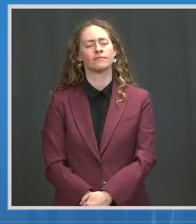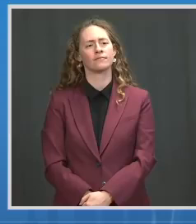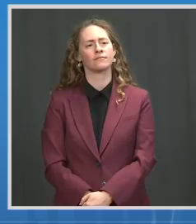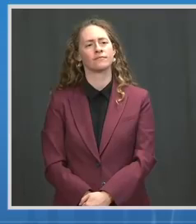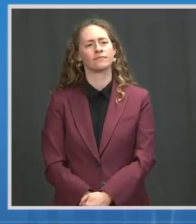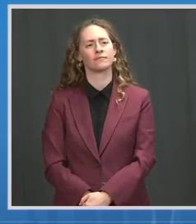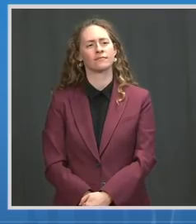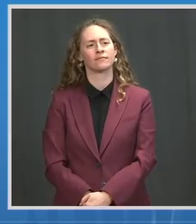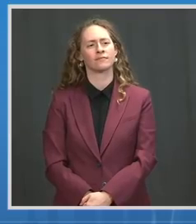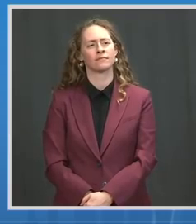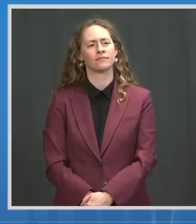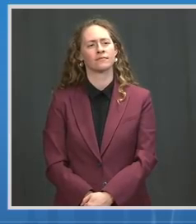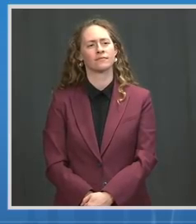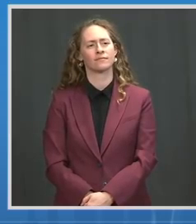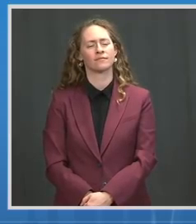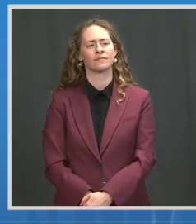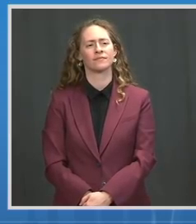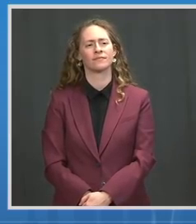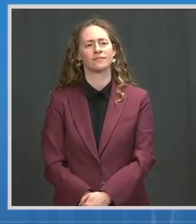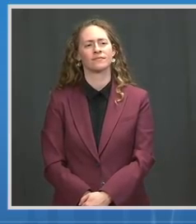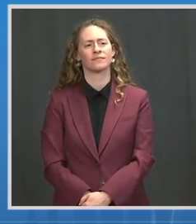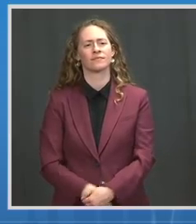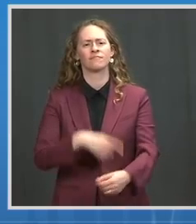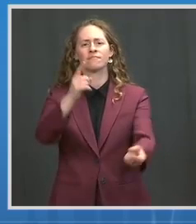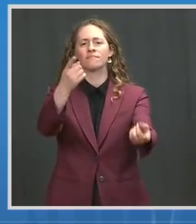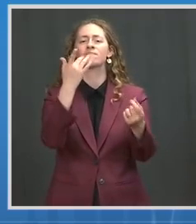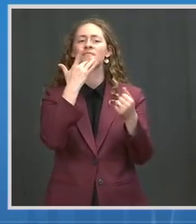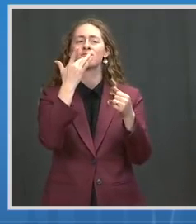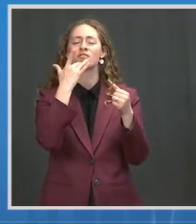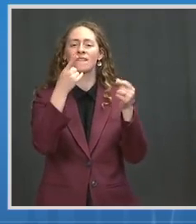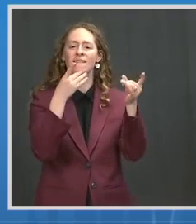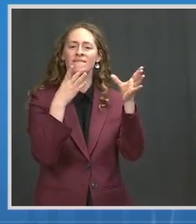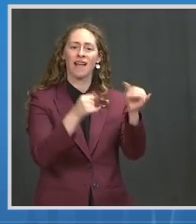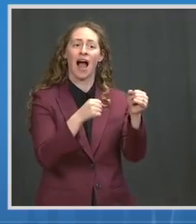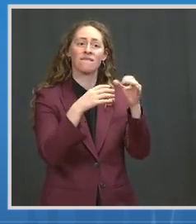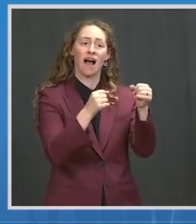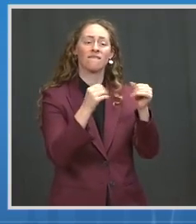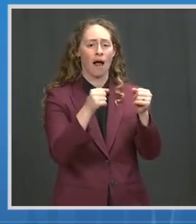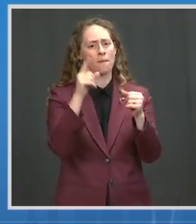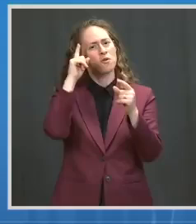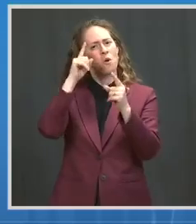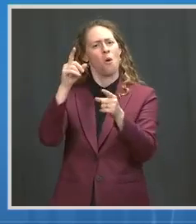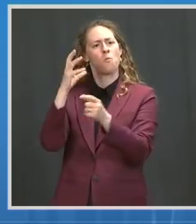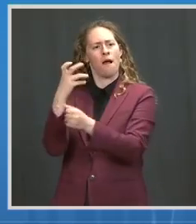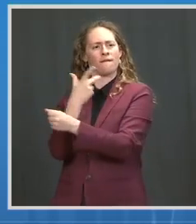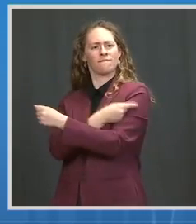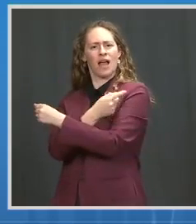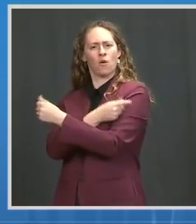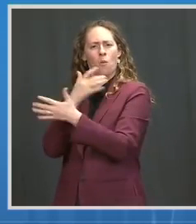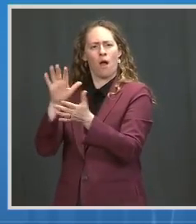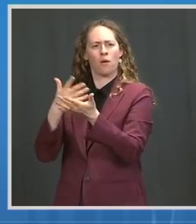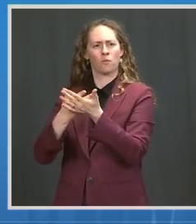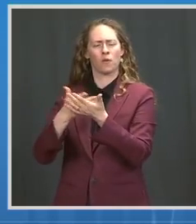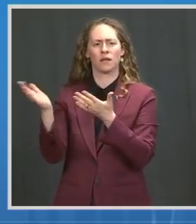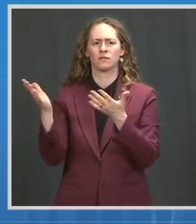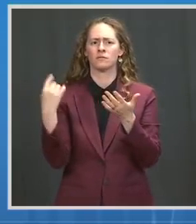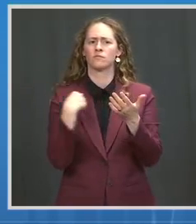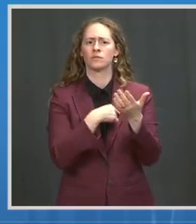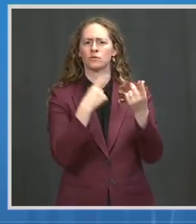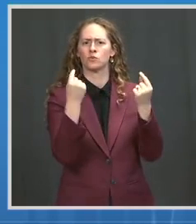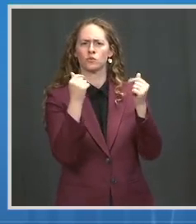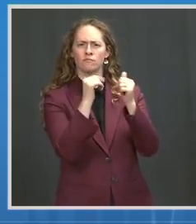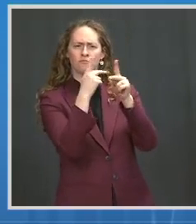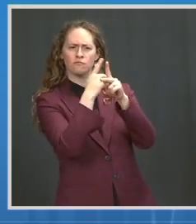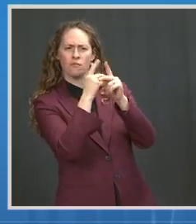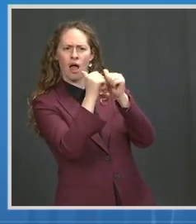over making sure that every single dose got into someone's arms and wasn't wasted. You would choose equity over making sure that